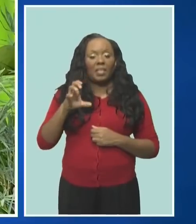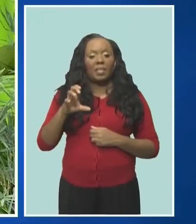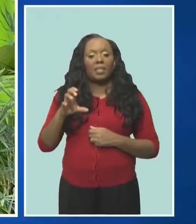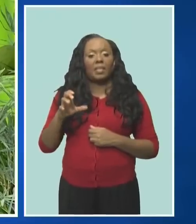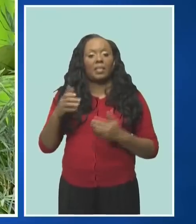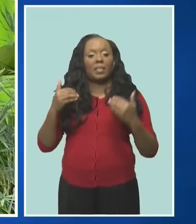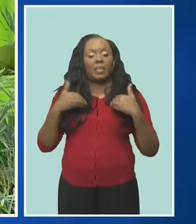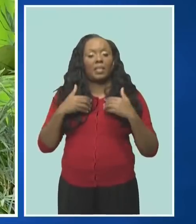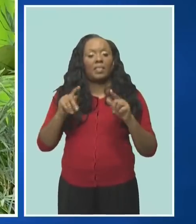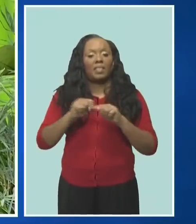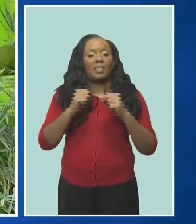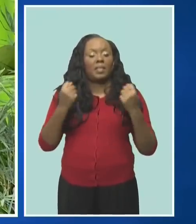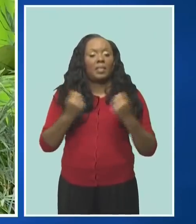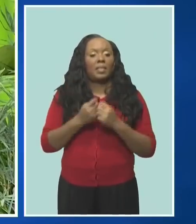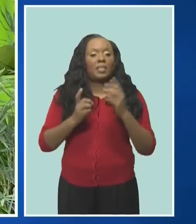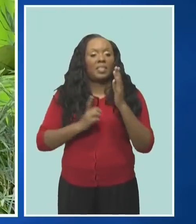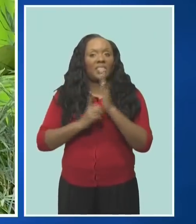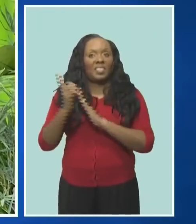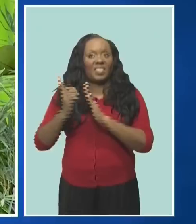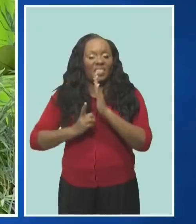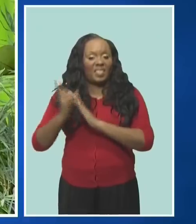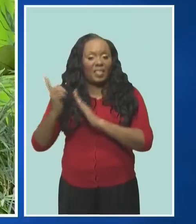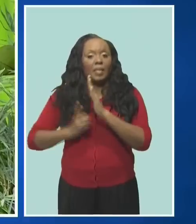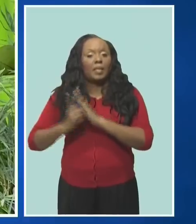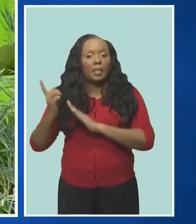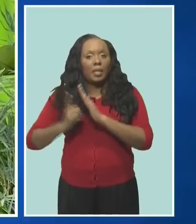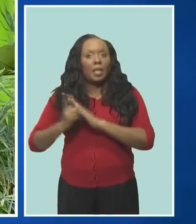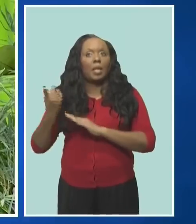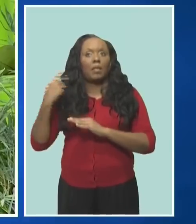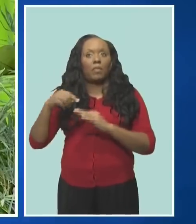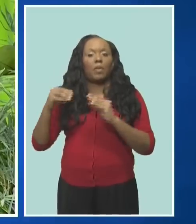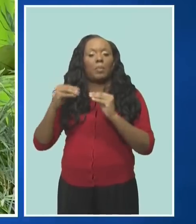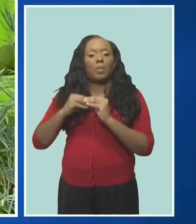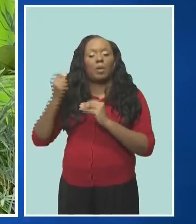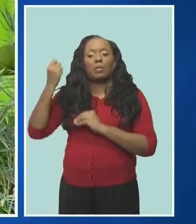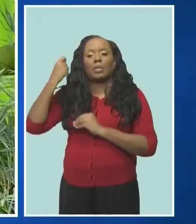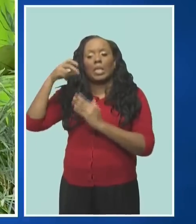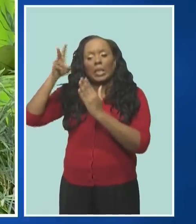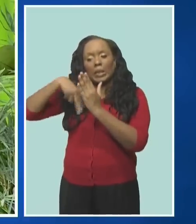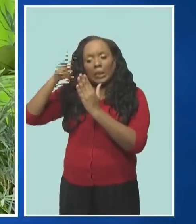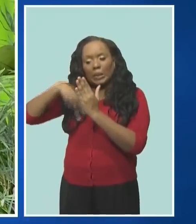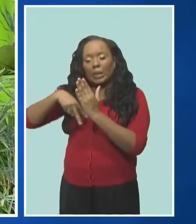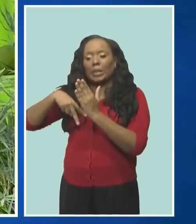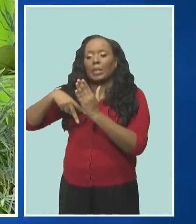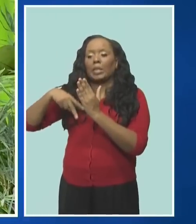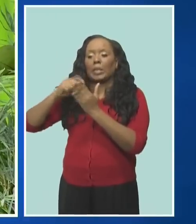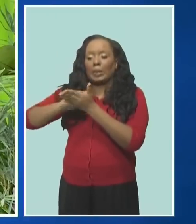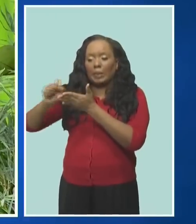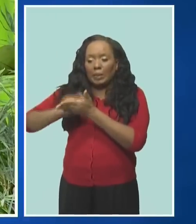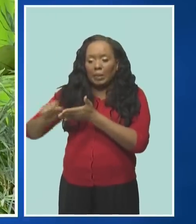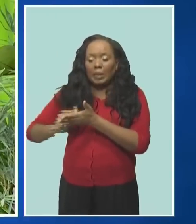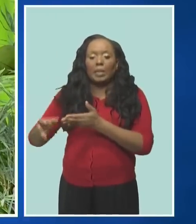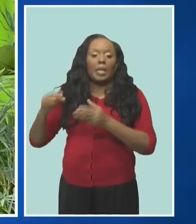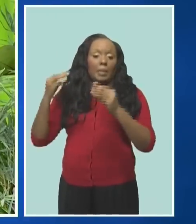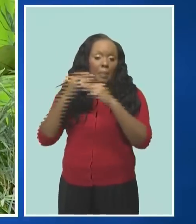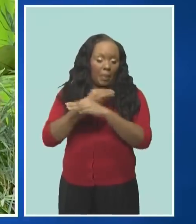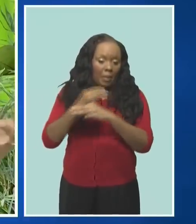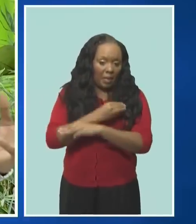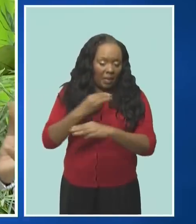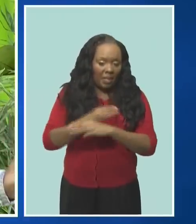begin to develop standards for literacy and numeracy. And those standards will be